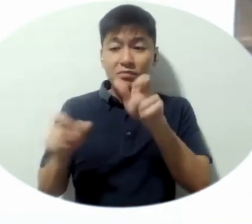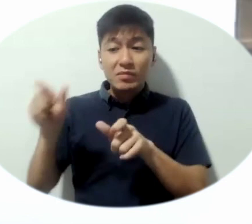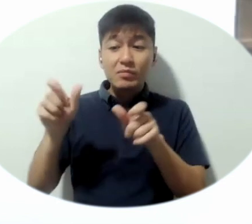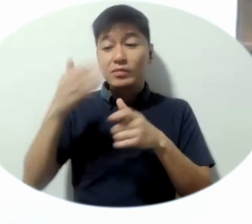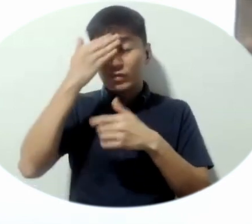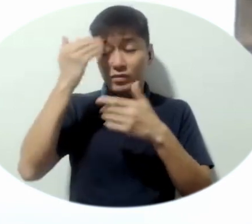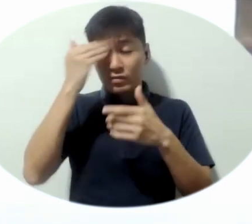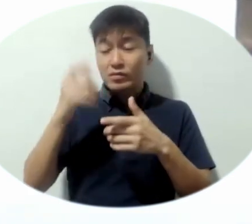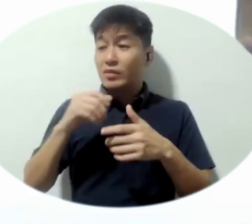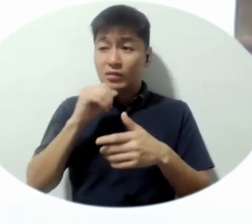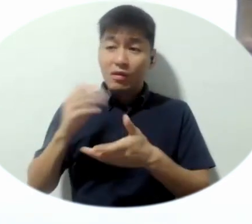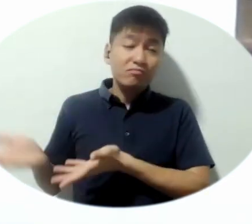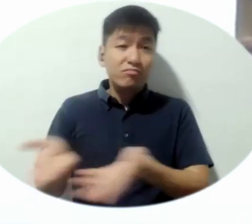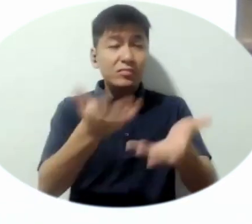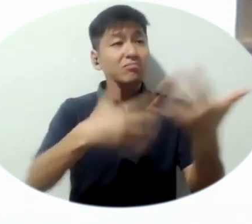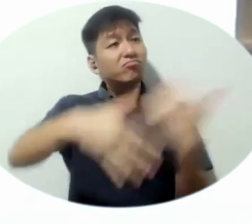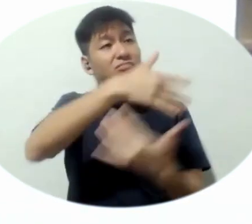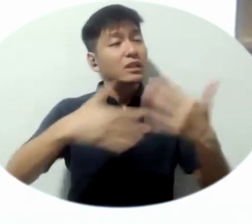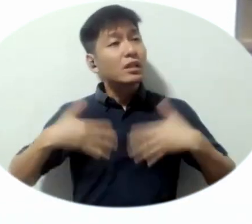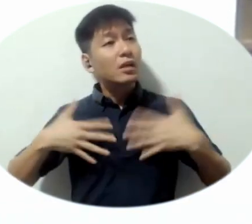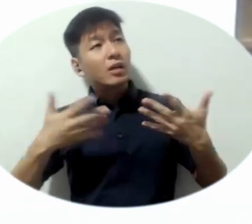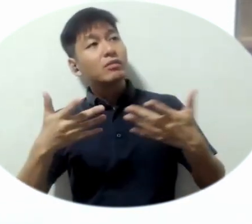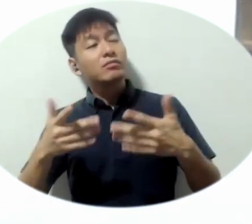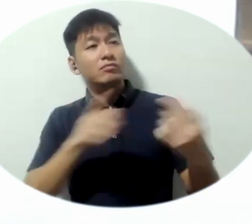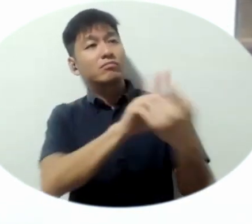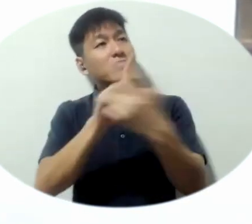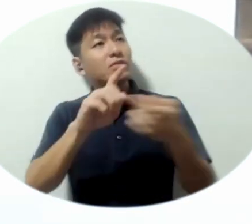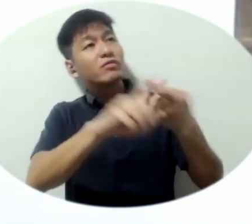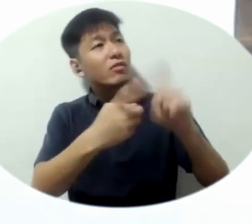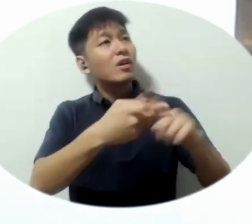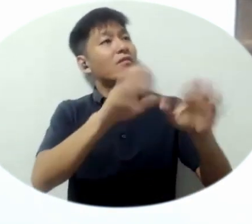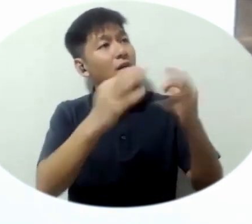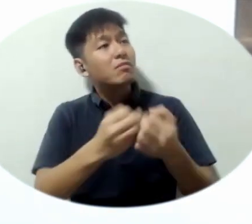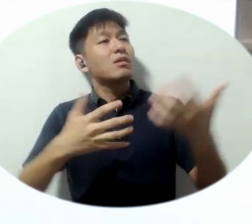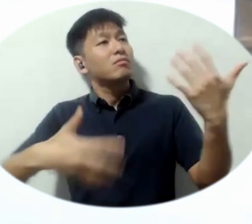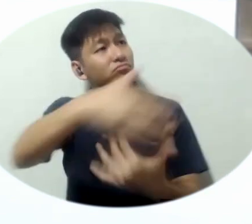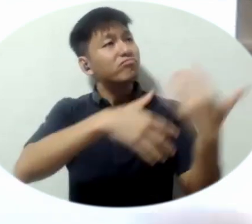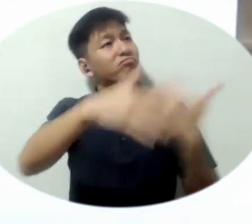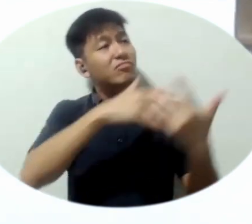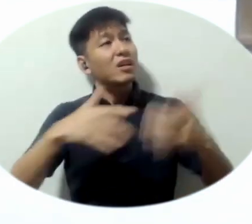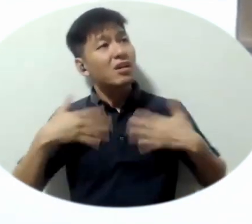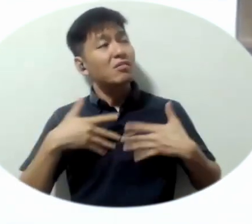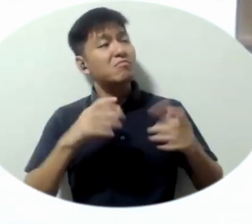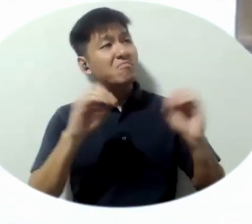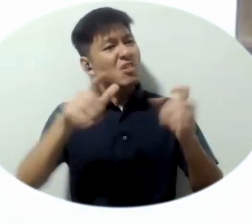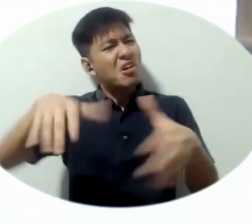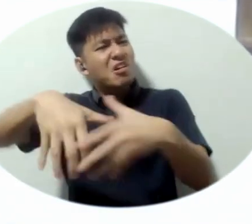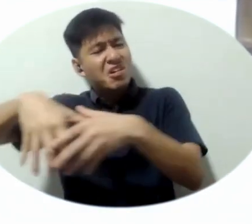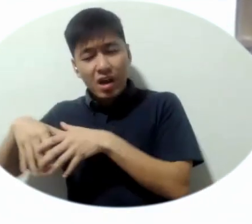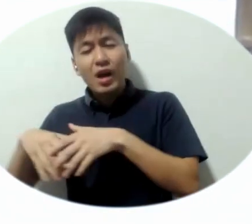enjoying family functions in the house, just normal. And they, even if they're eager to go